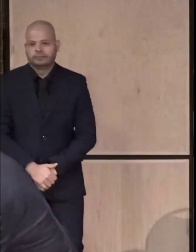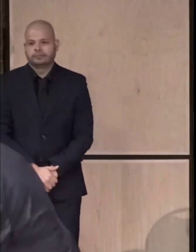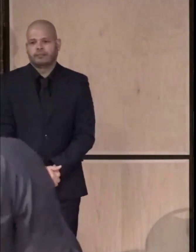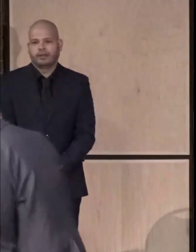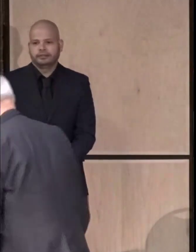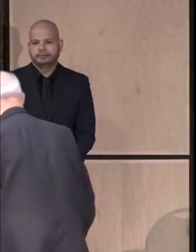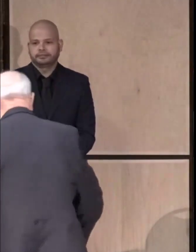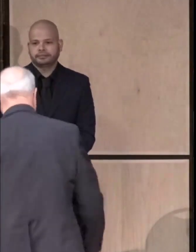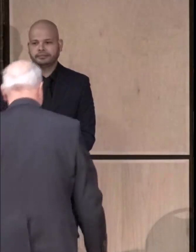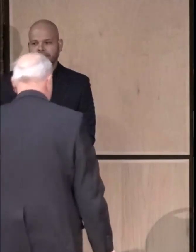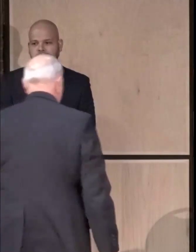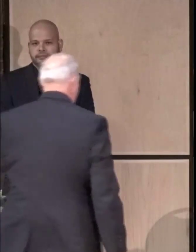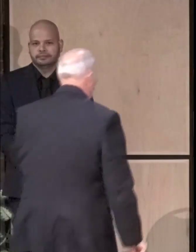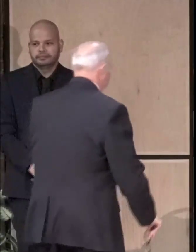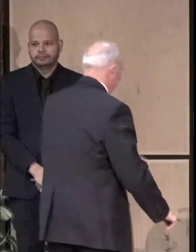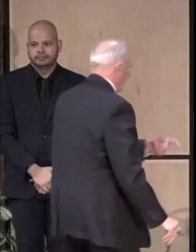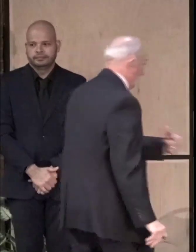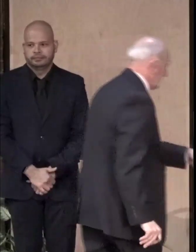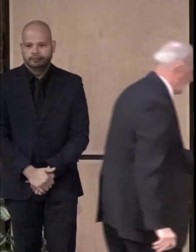Thank you.